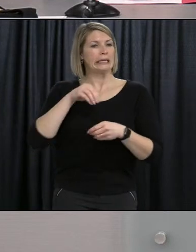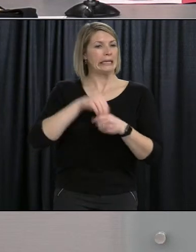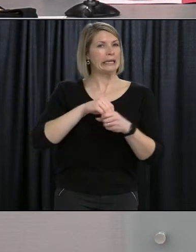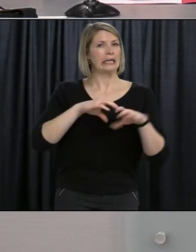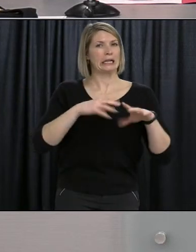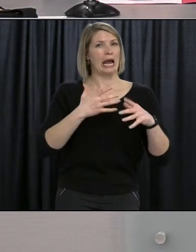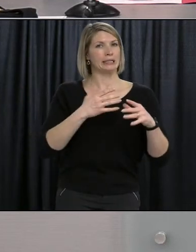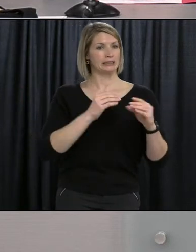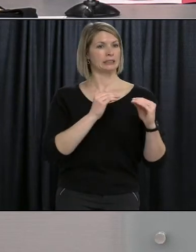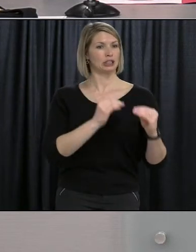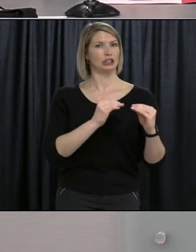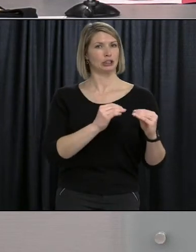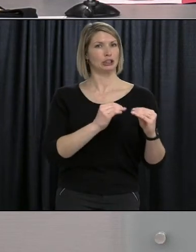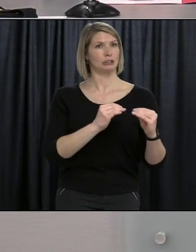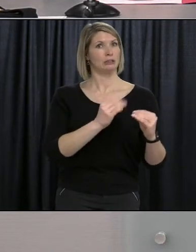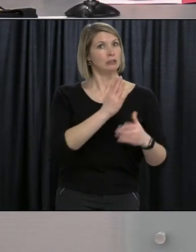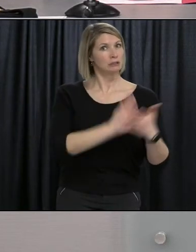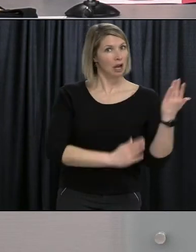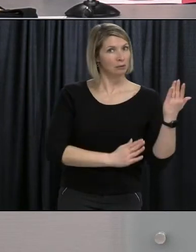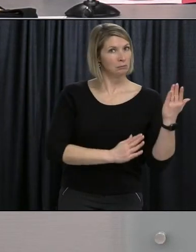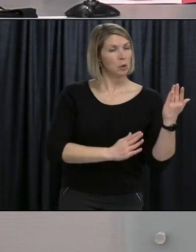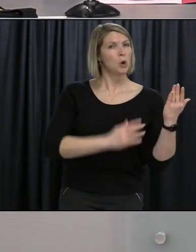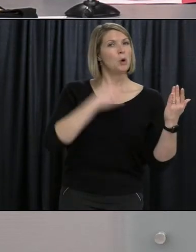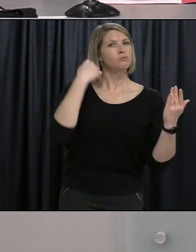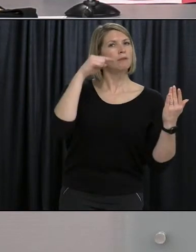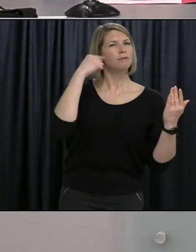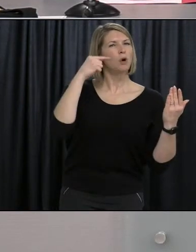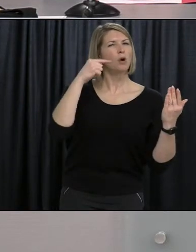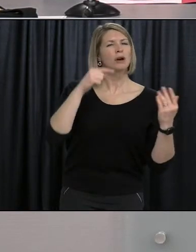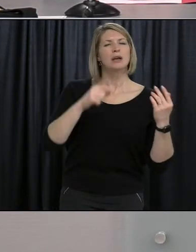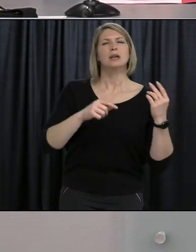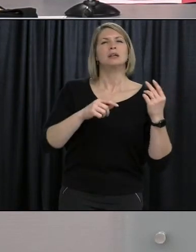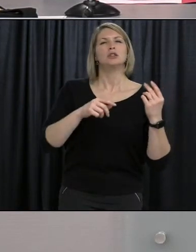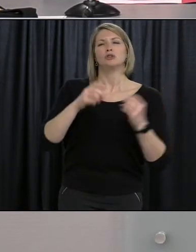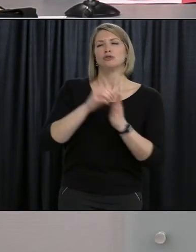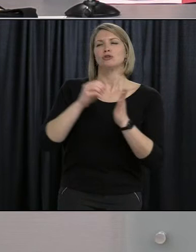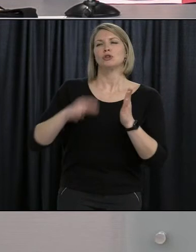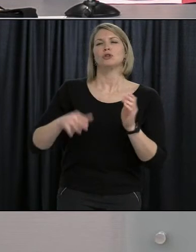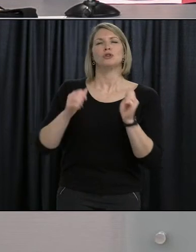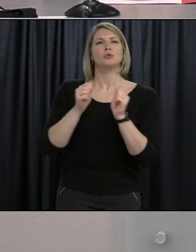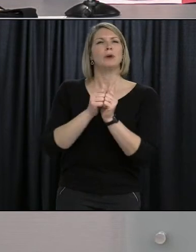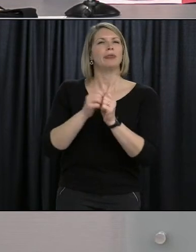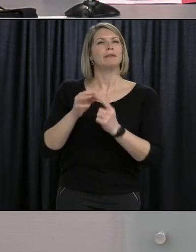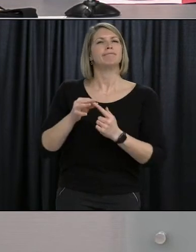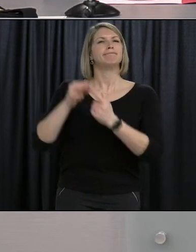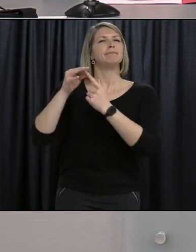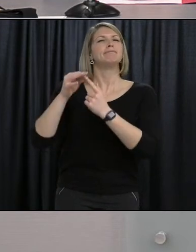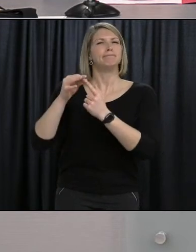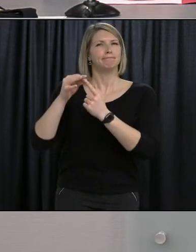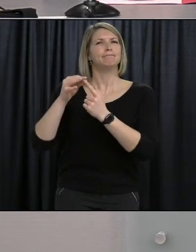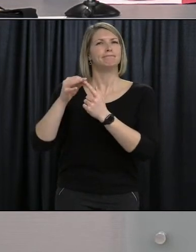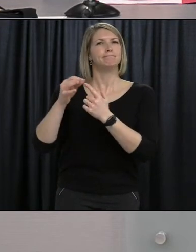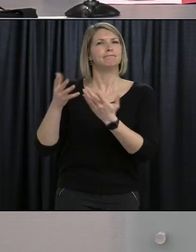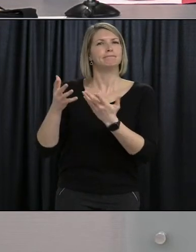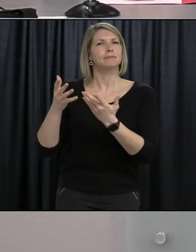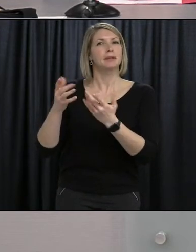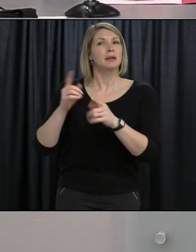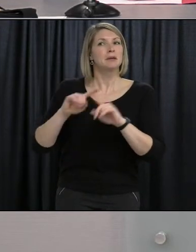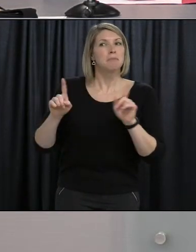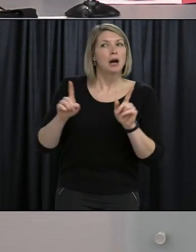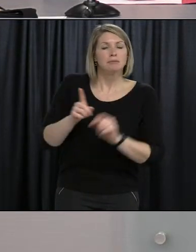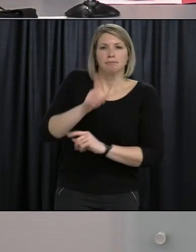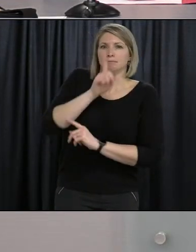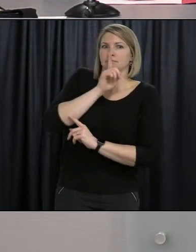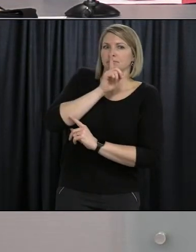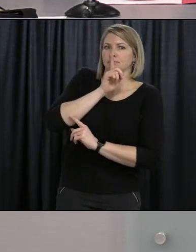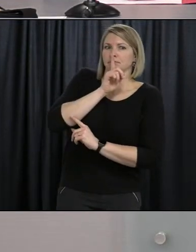specifically with students with complex needs. And they're telling us that they still have no guidance from the CMOH yet